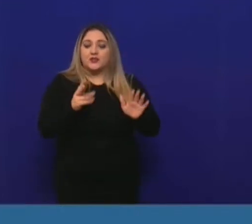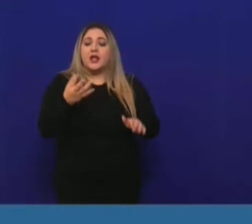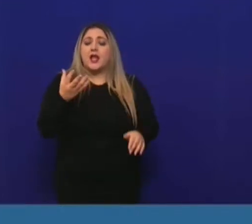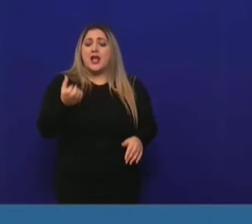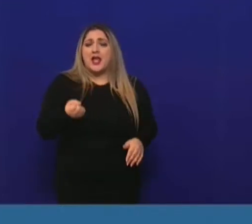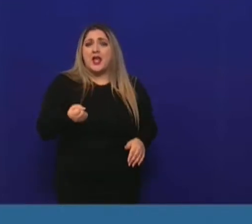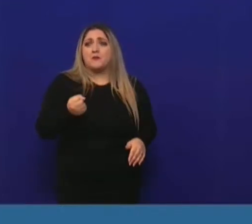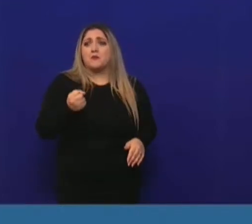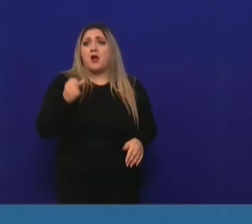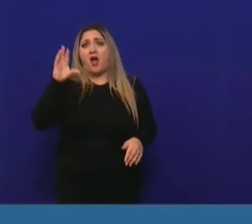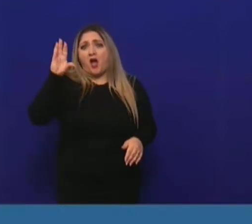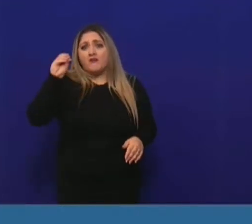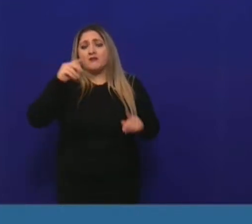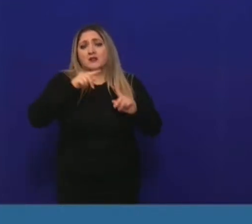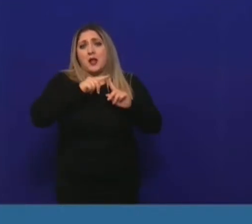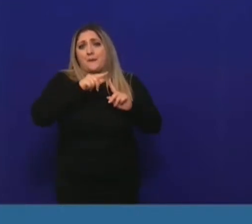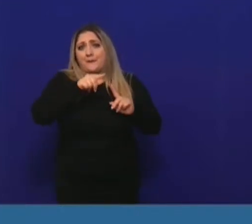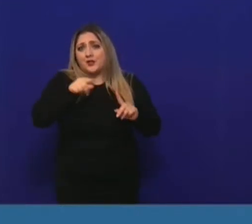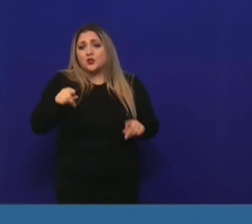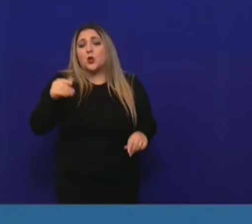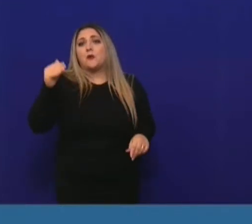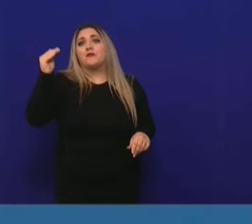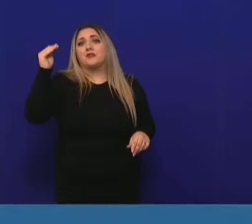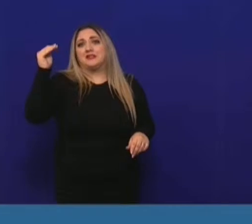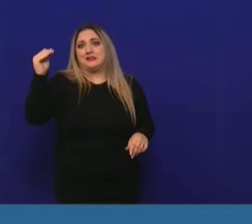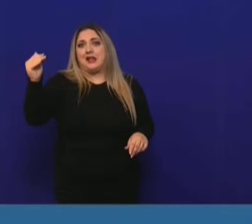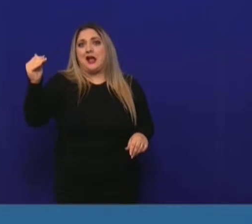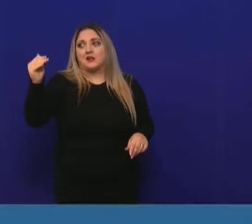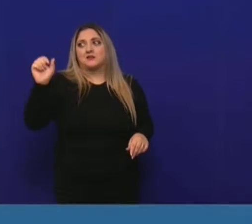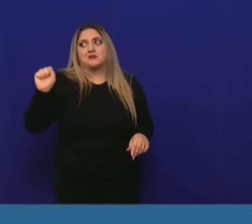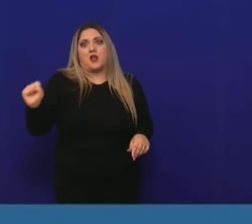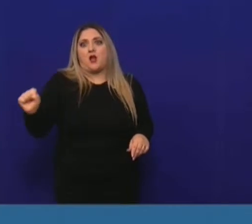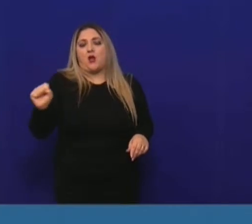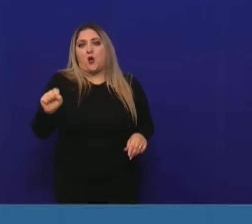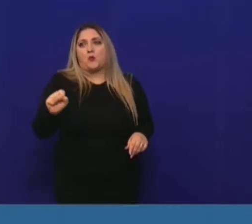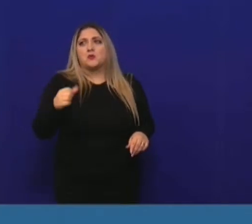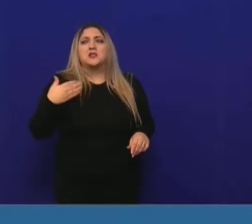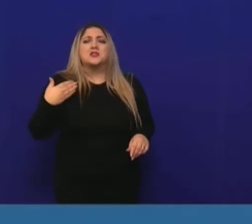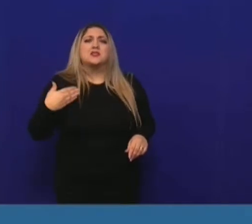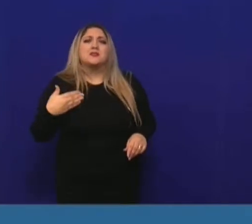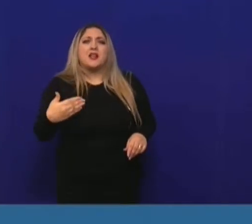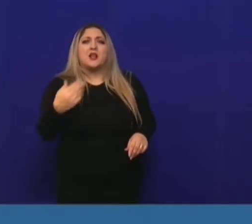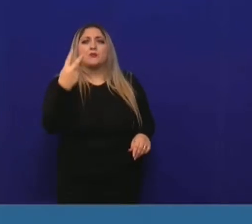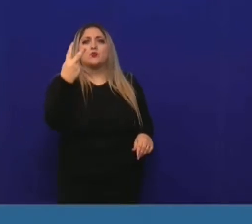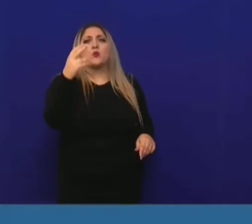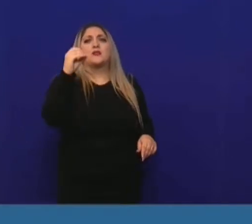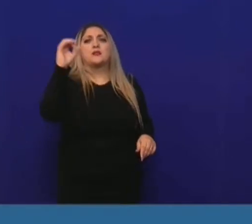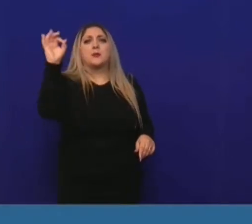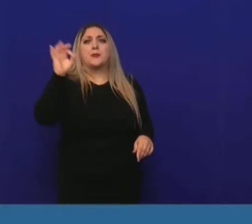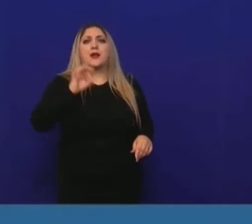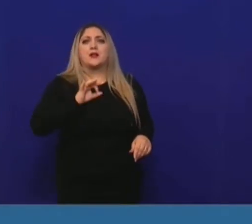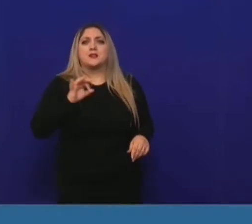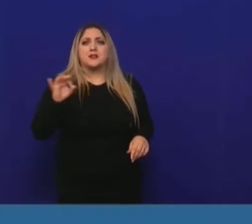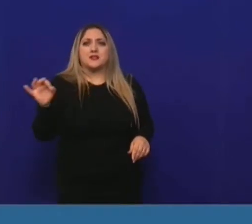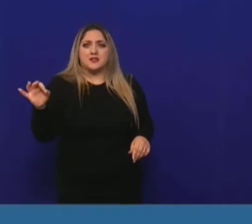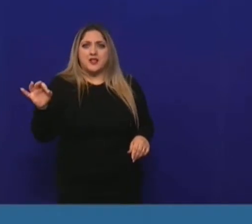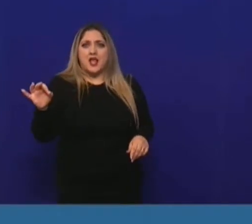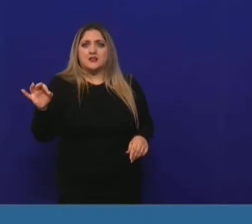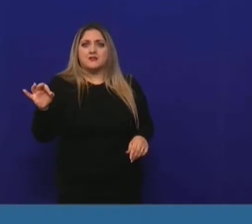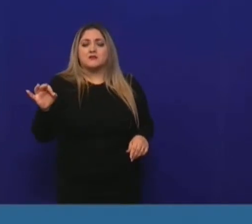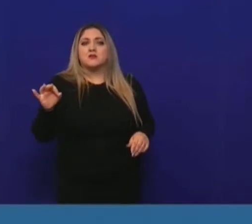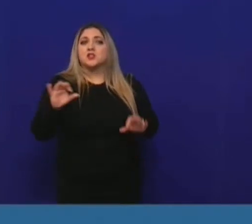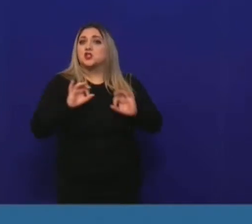fid-dar tagħhom. Jiġifieri dawn hemm minnhom but wara dejjem kellna jisu 20% tal-każijiet attivi li jkollna ma jkollhom l-ebda